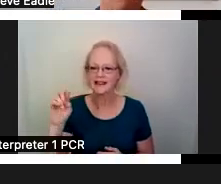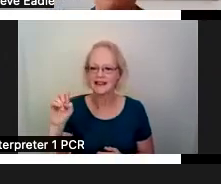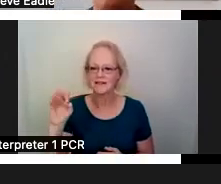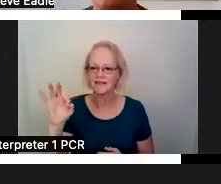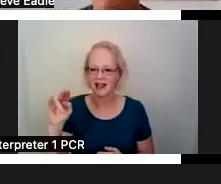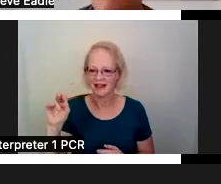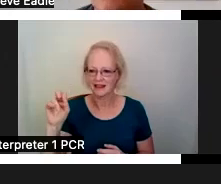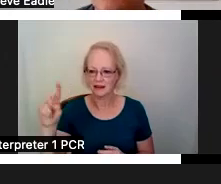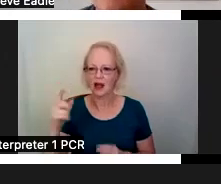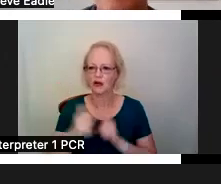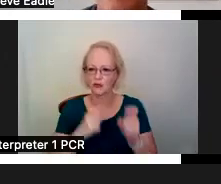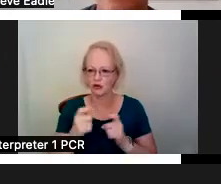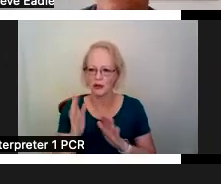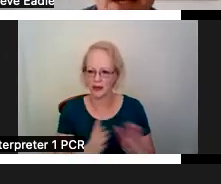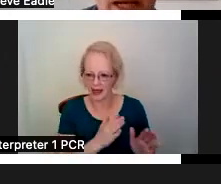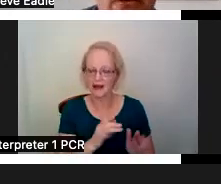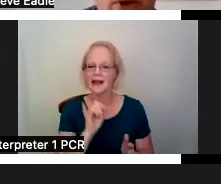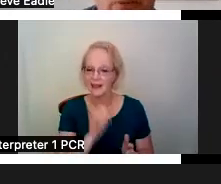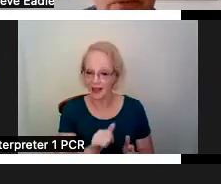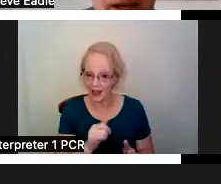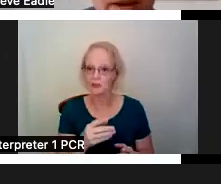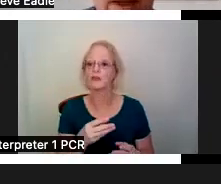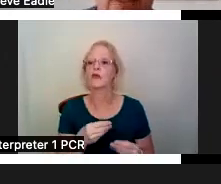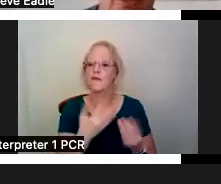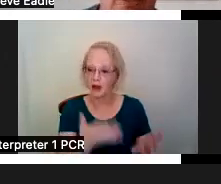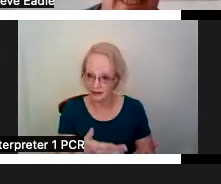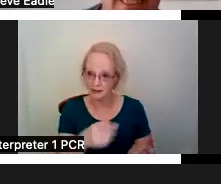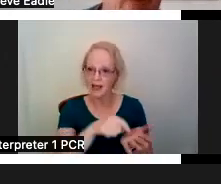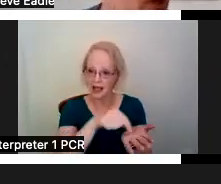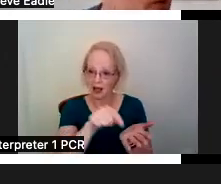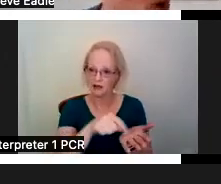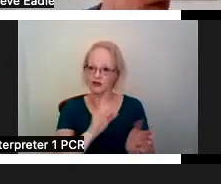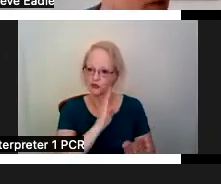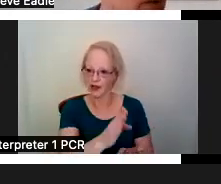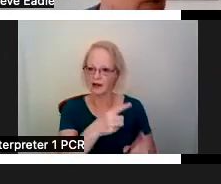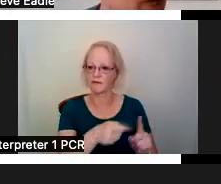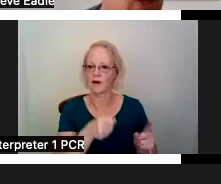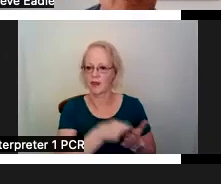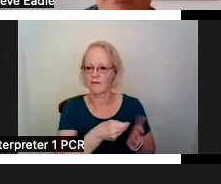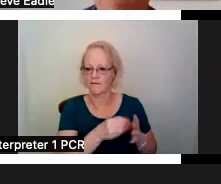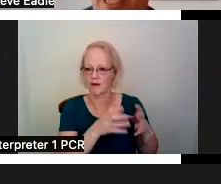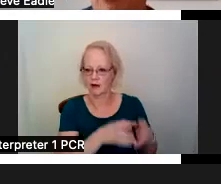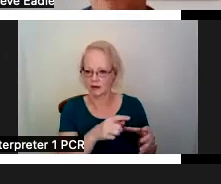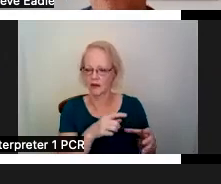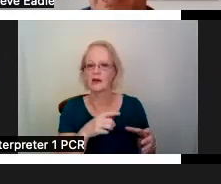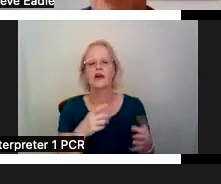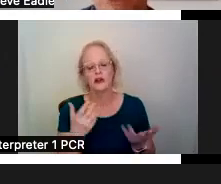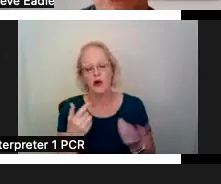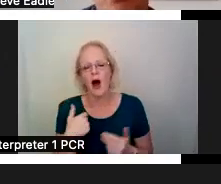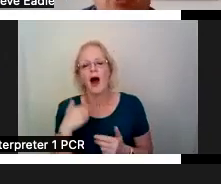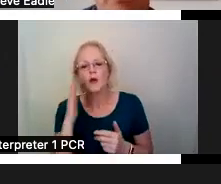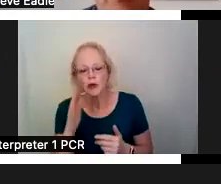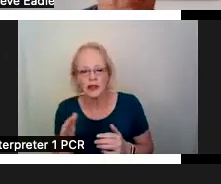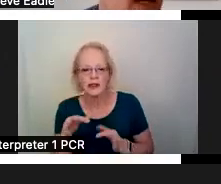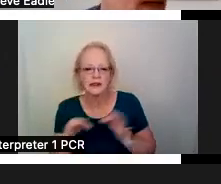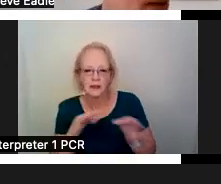provides payouts to pensioners directly from the fund. And I'm going to walk you through some of the things that have happened to get us to